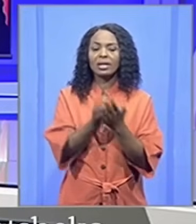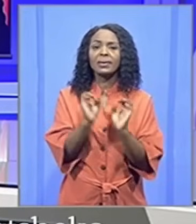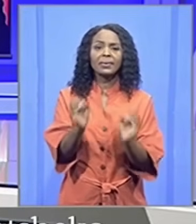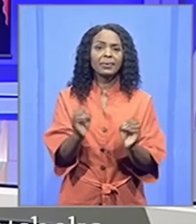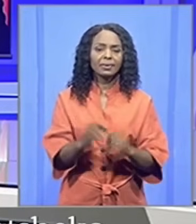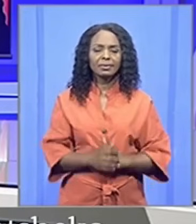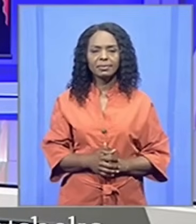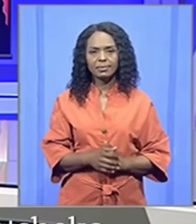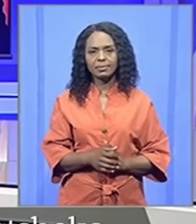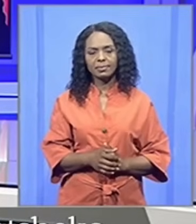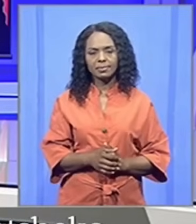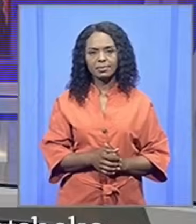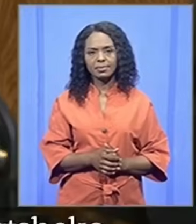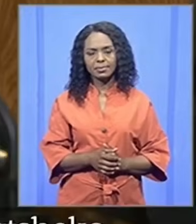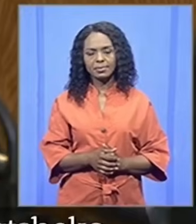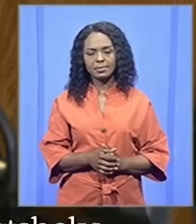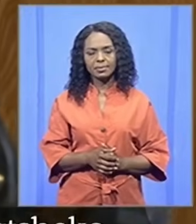bohlatse.